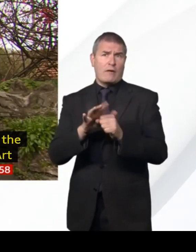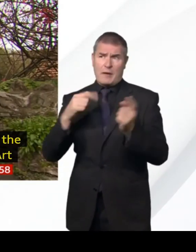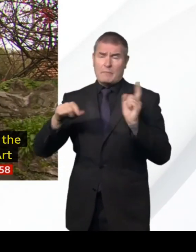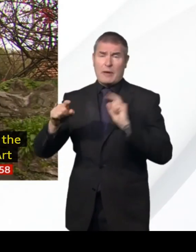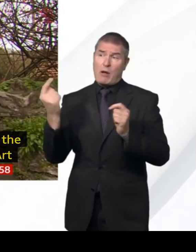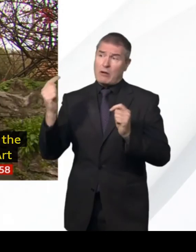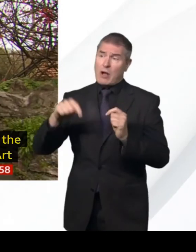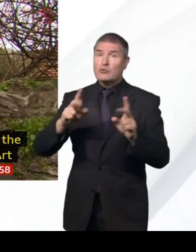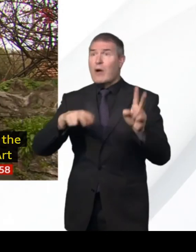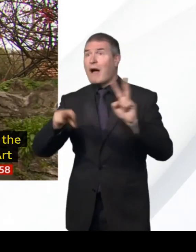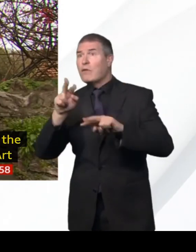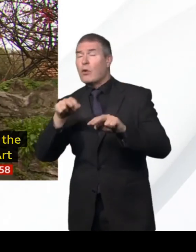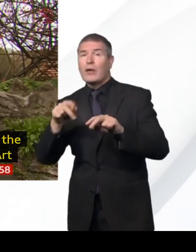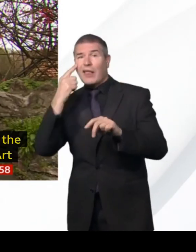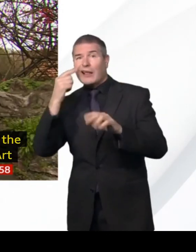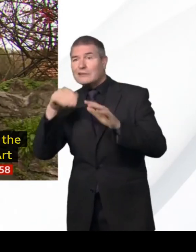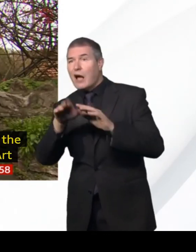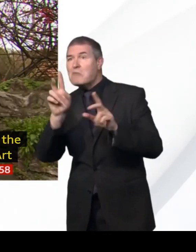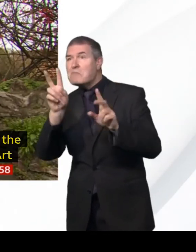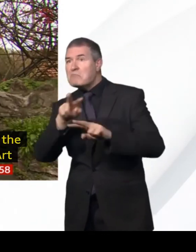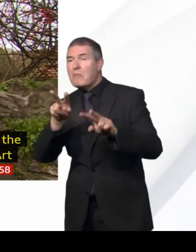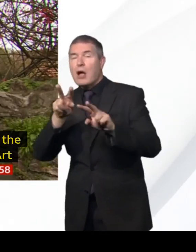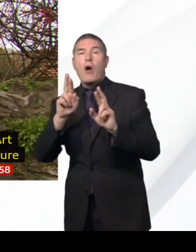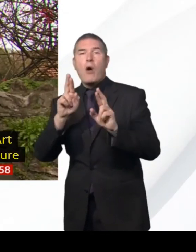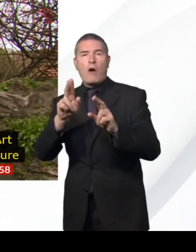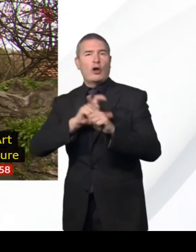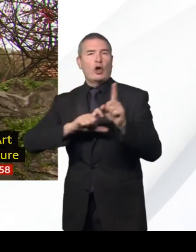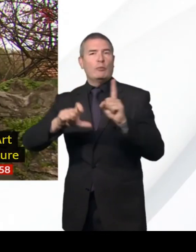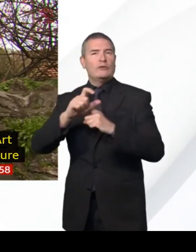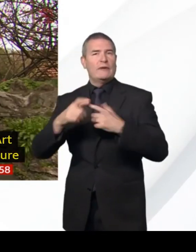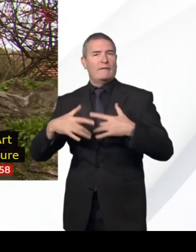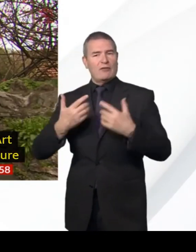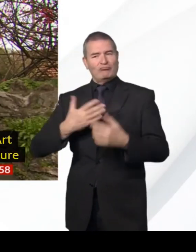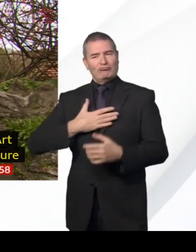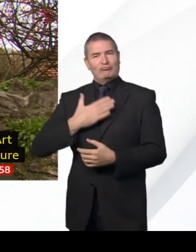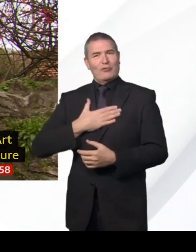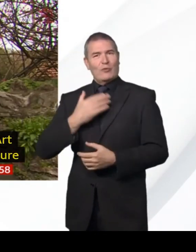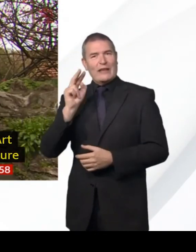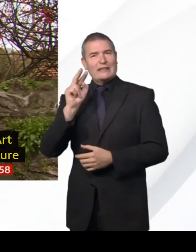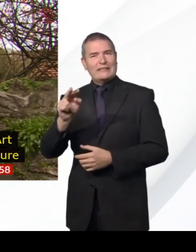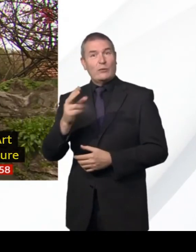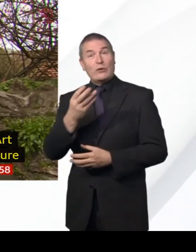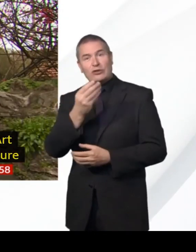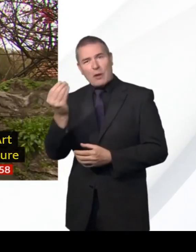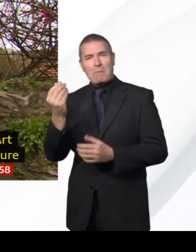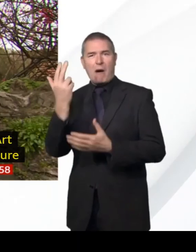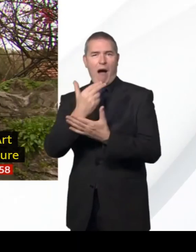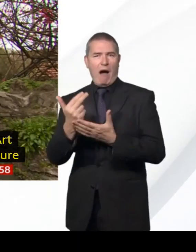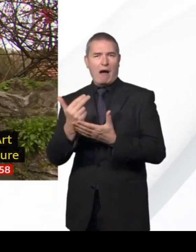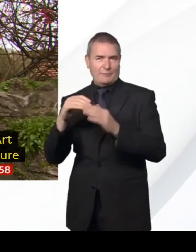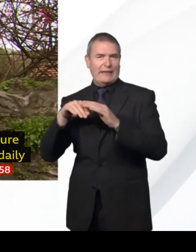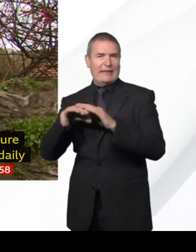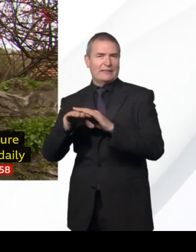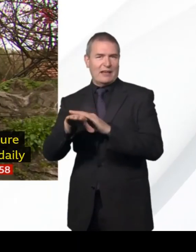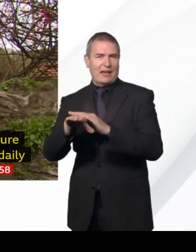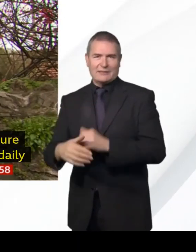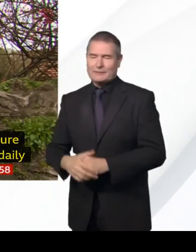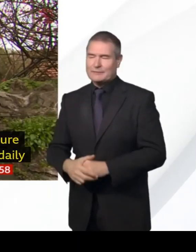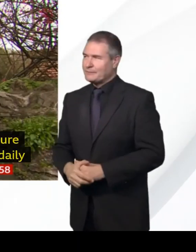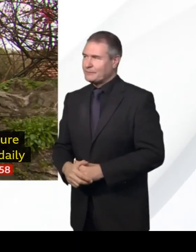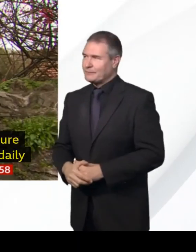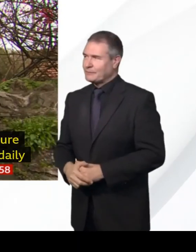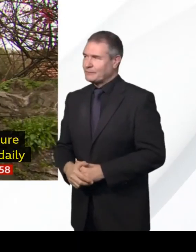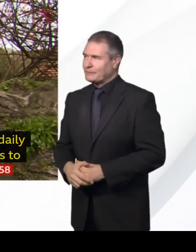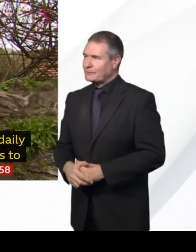that we've used to hopefully bring the community together with some of our installations that have featured work made by people